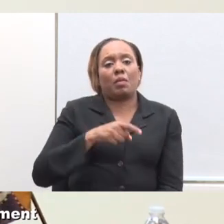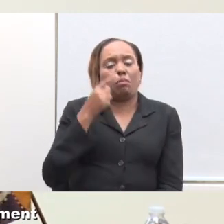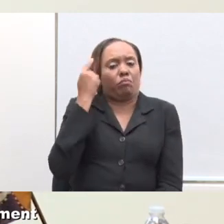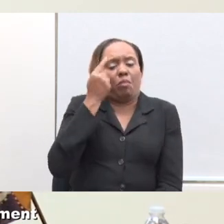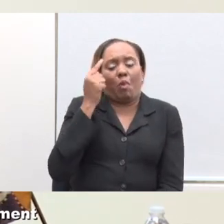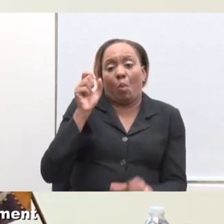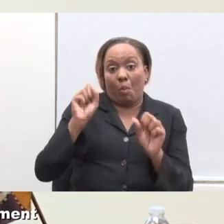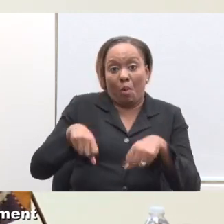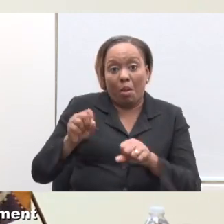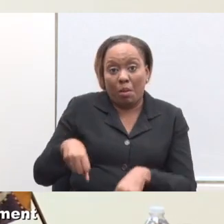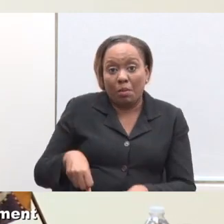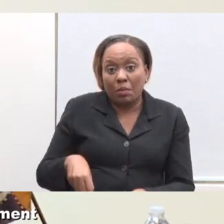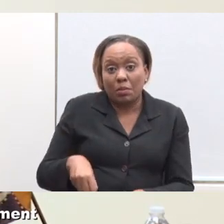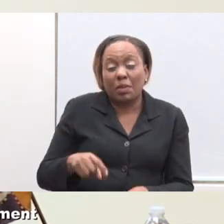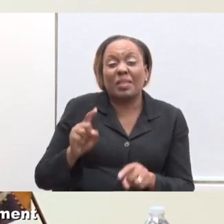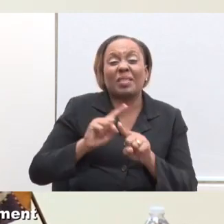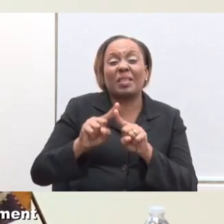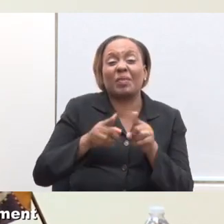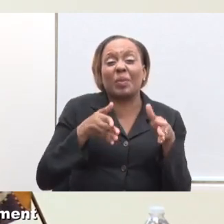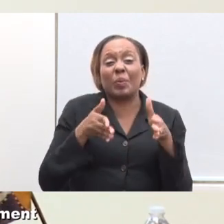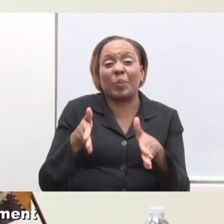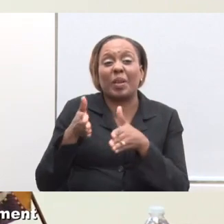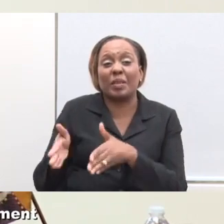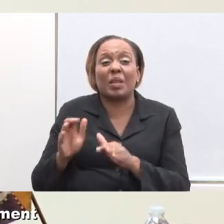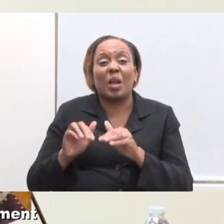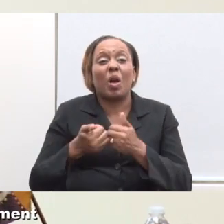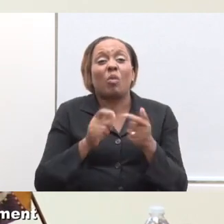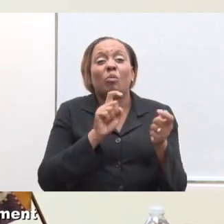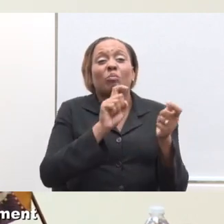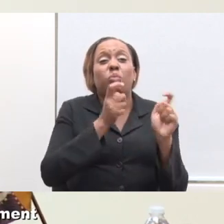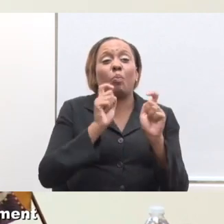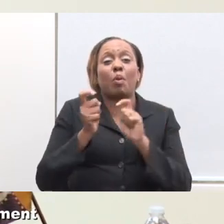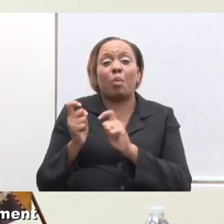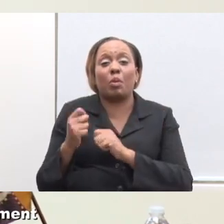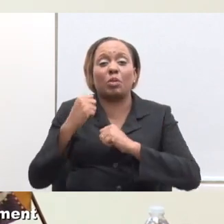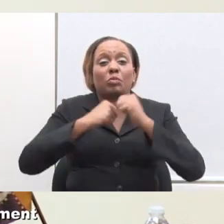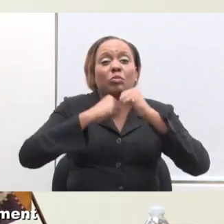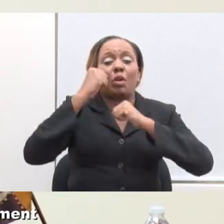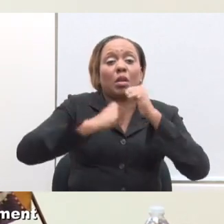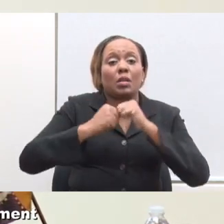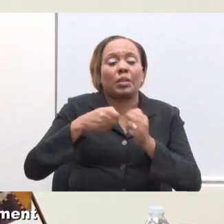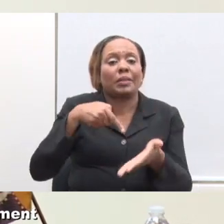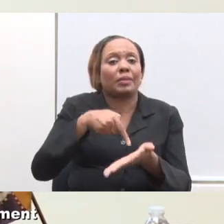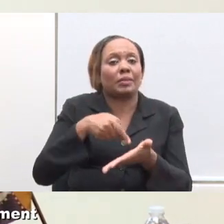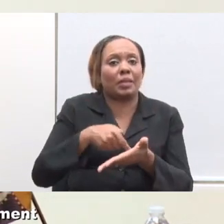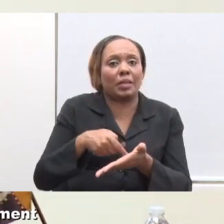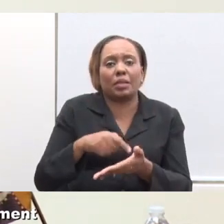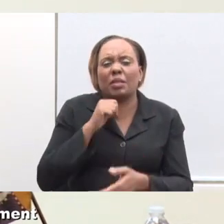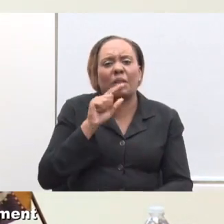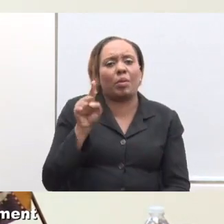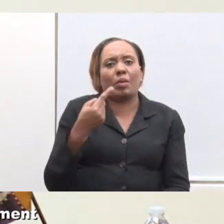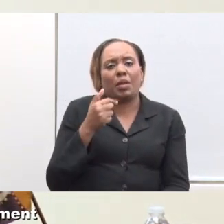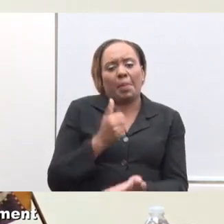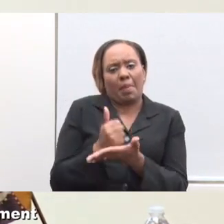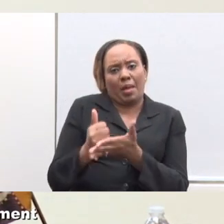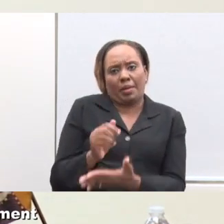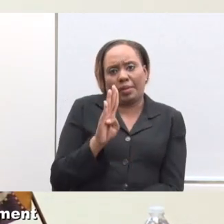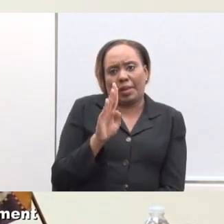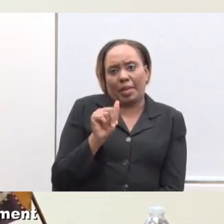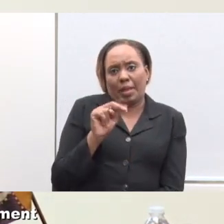box and looking at the restructuring of debt, not just for commercial banks and